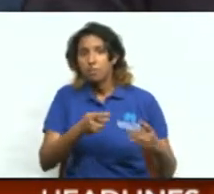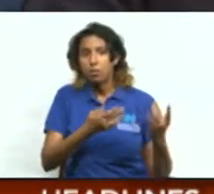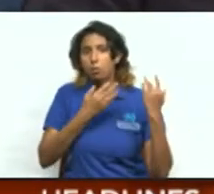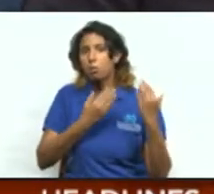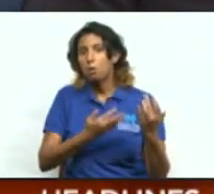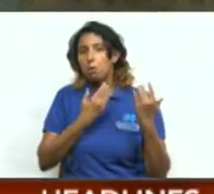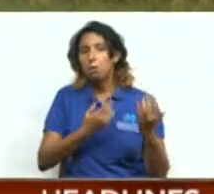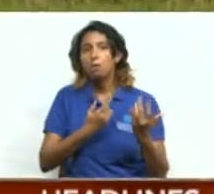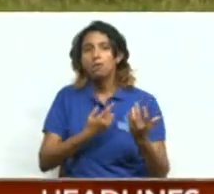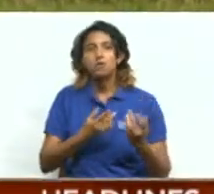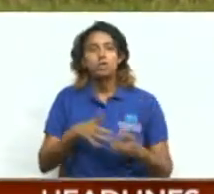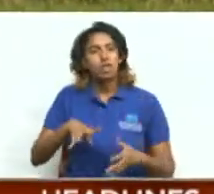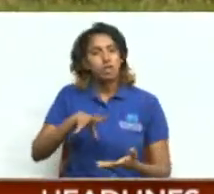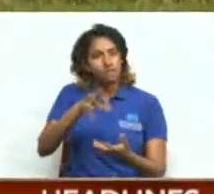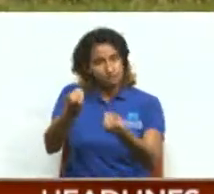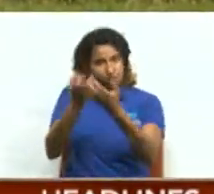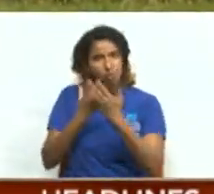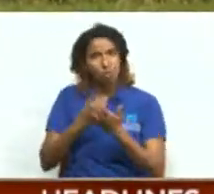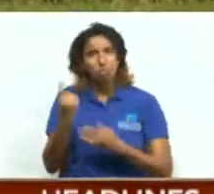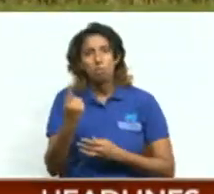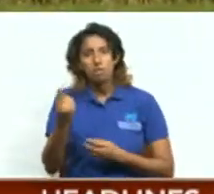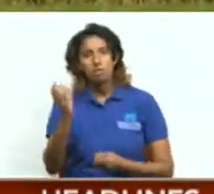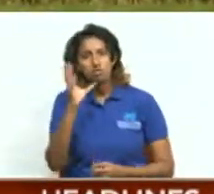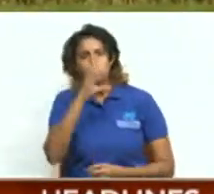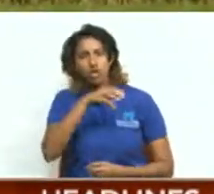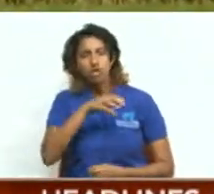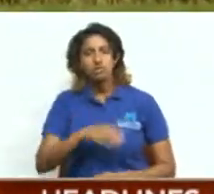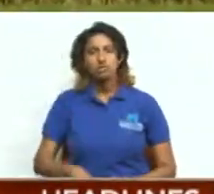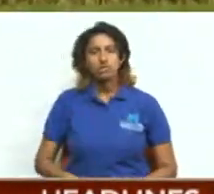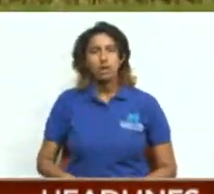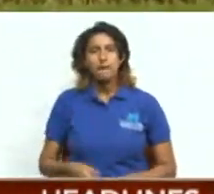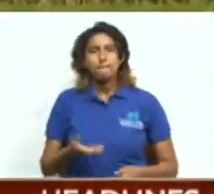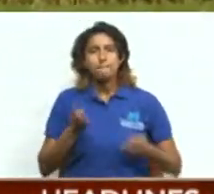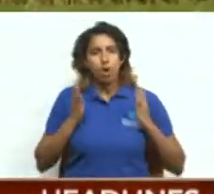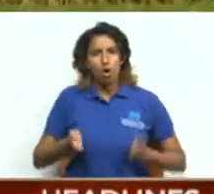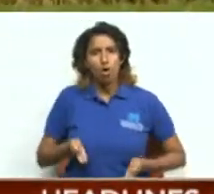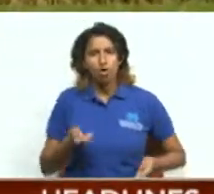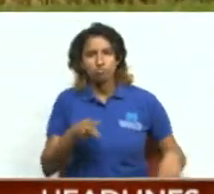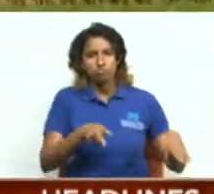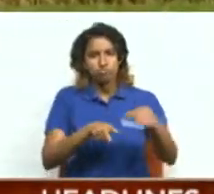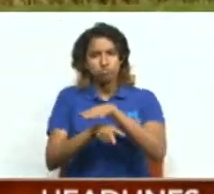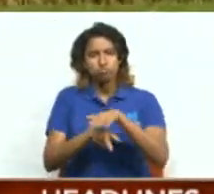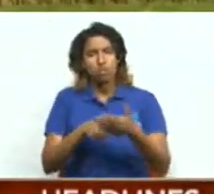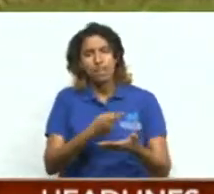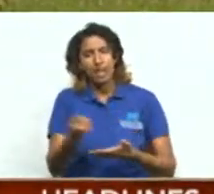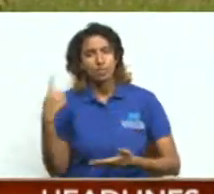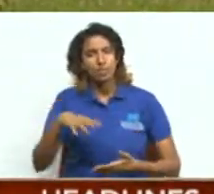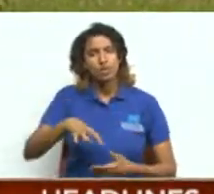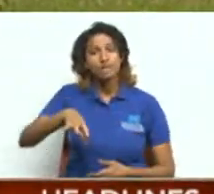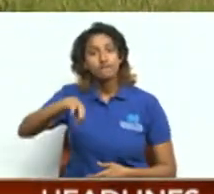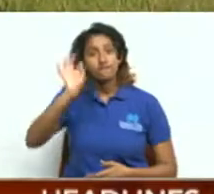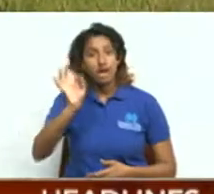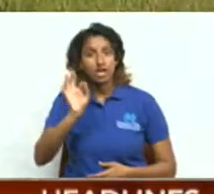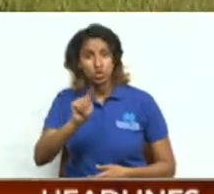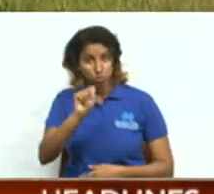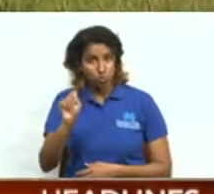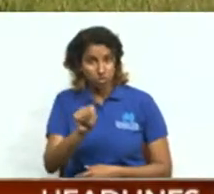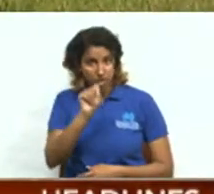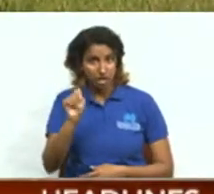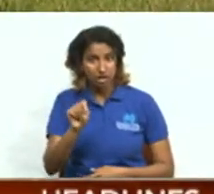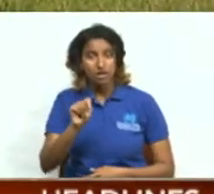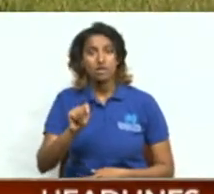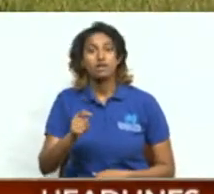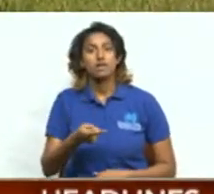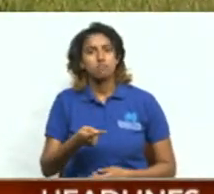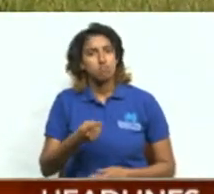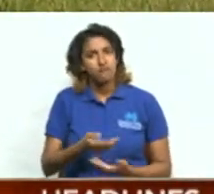twist. Whose body was found buried on a family compound at Butu Road in Valsain last Tuesday? The answer seemed clear,